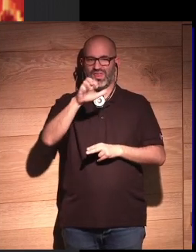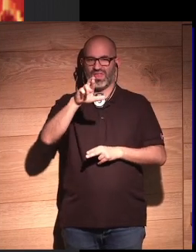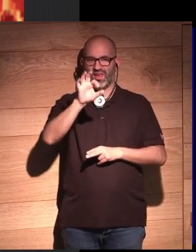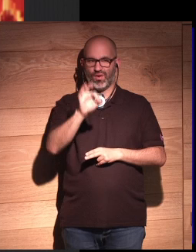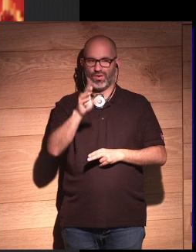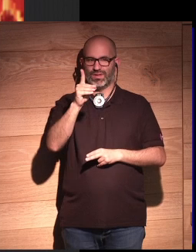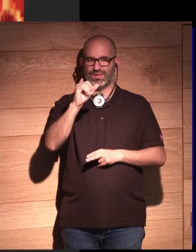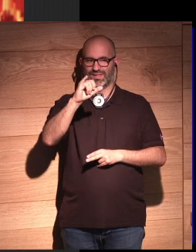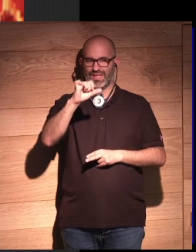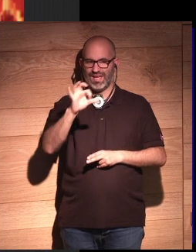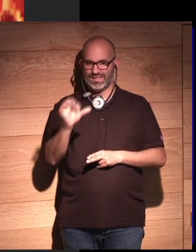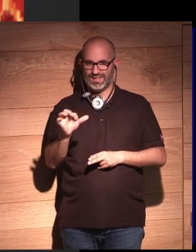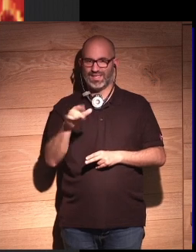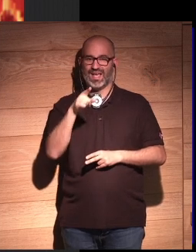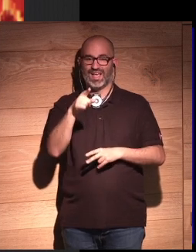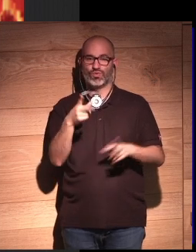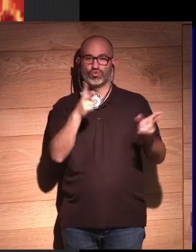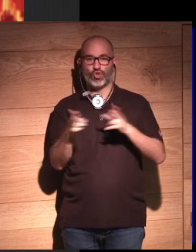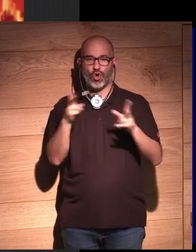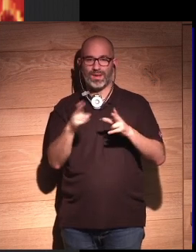and cyber warfare.